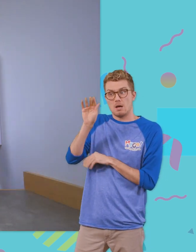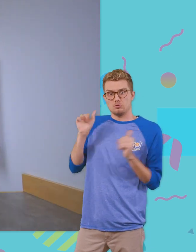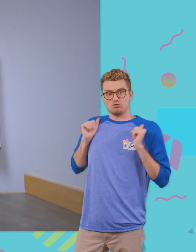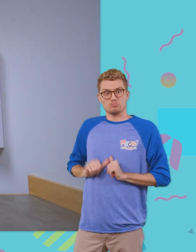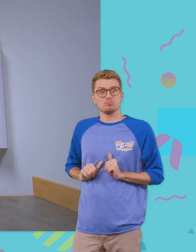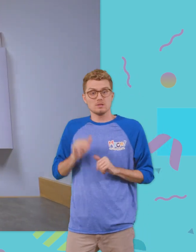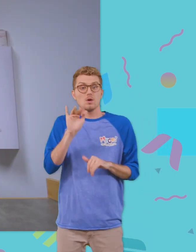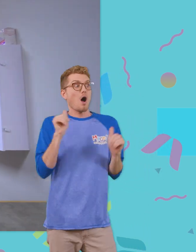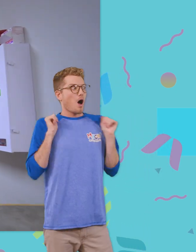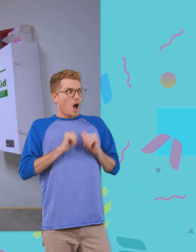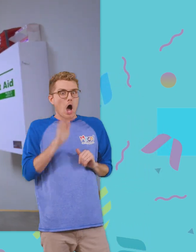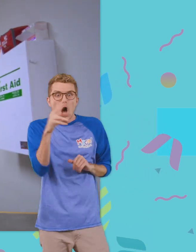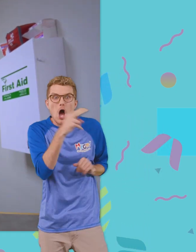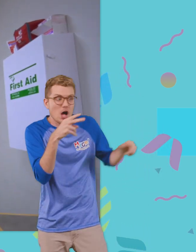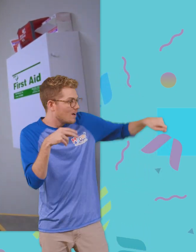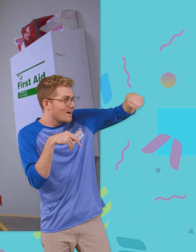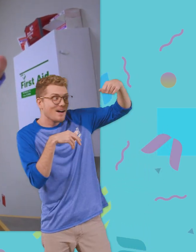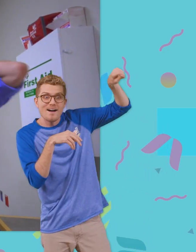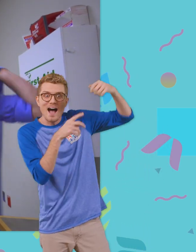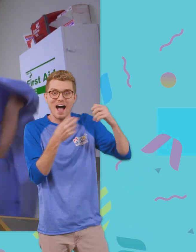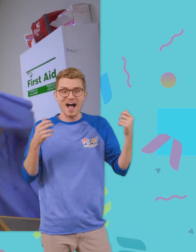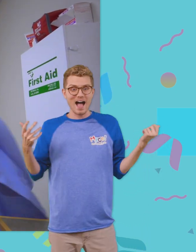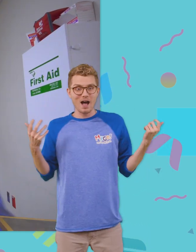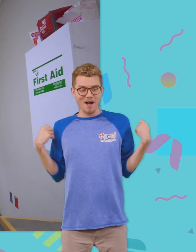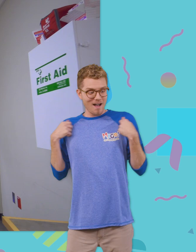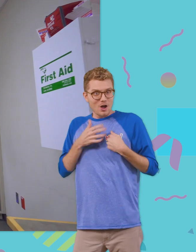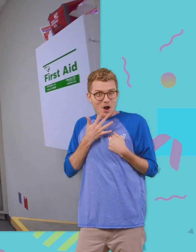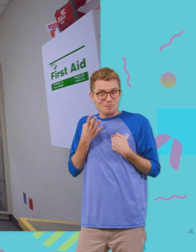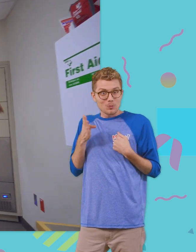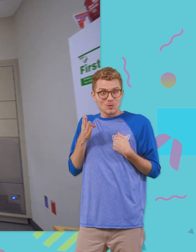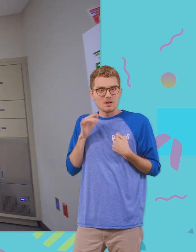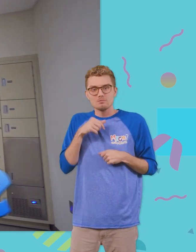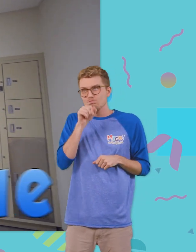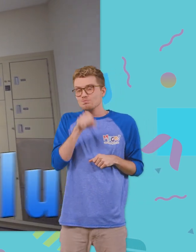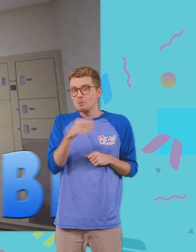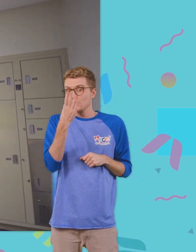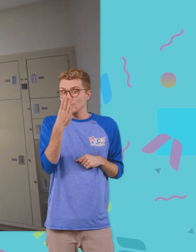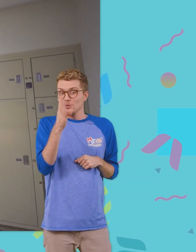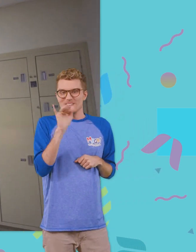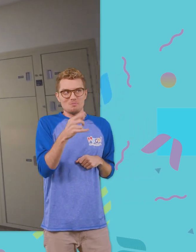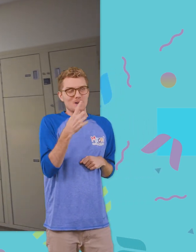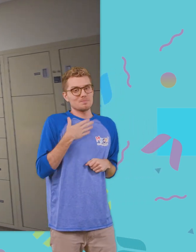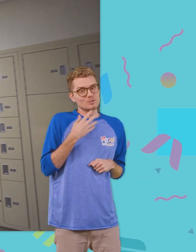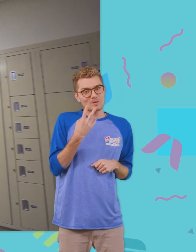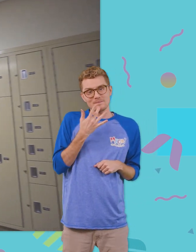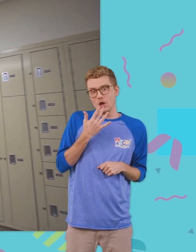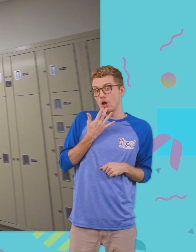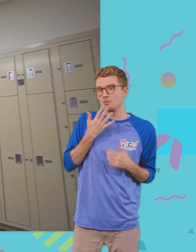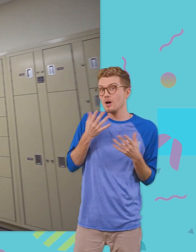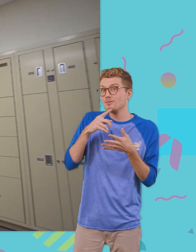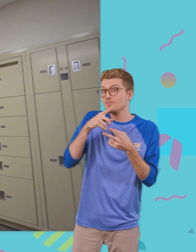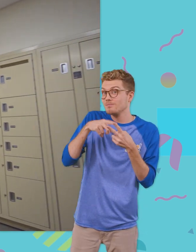Look, yeah, it's the color blue. Wow, I like the color blue. It's one of my two favorite